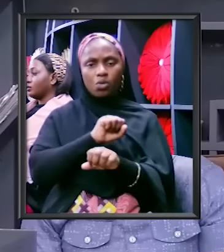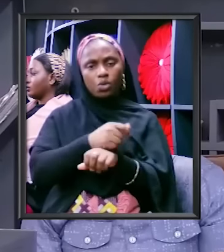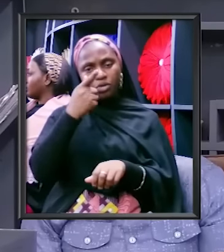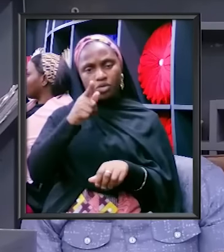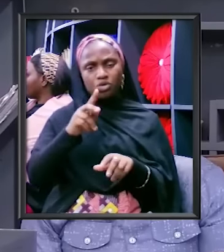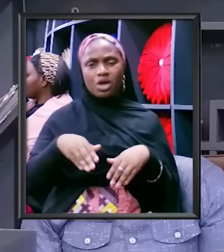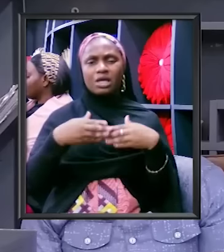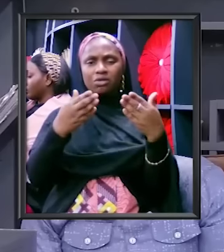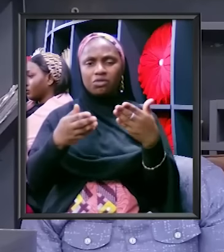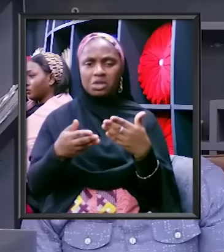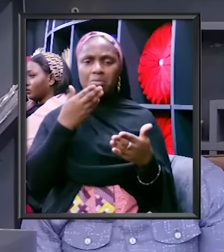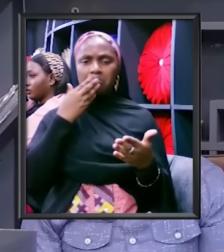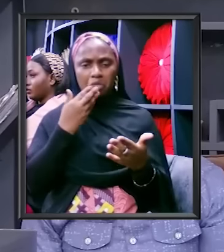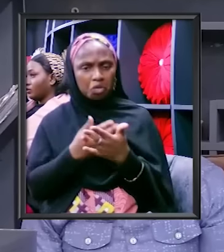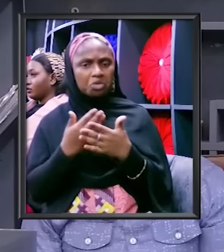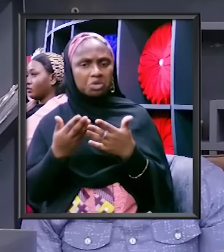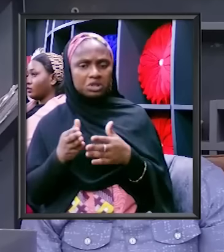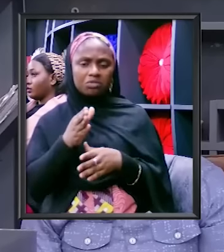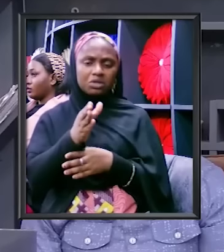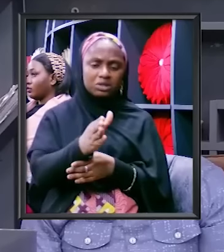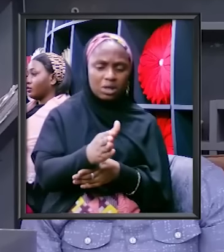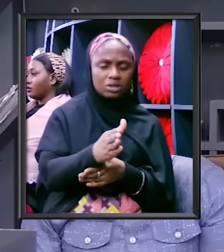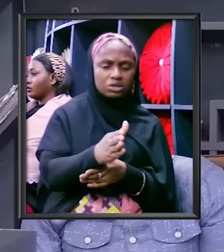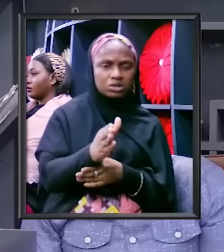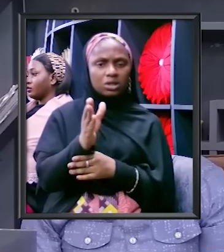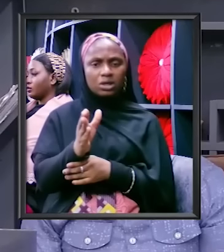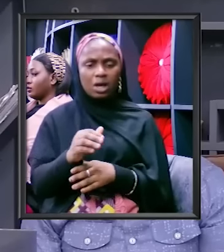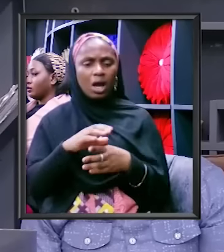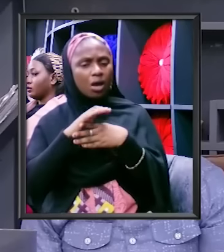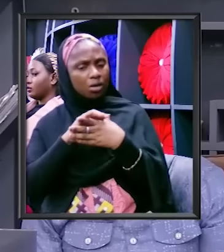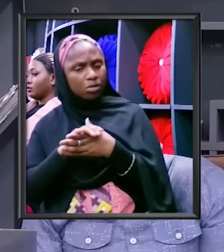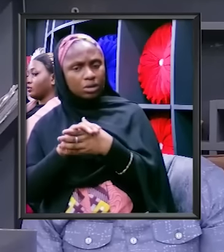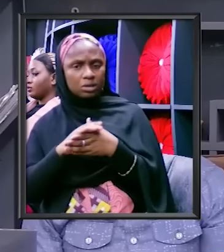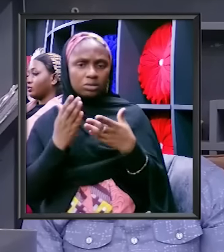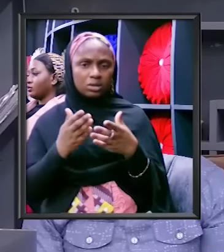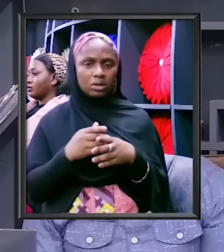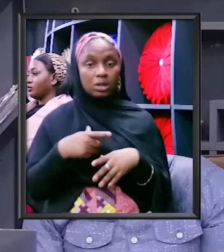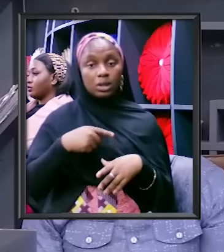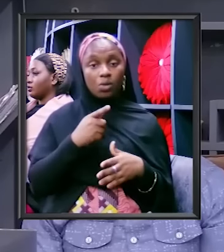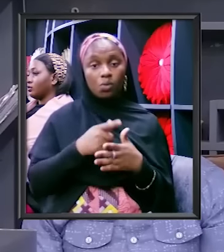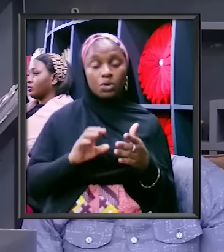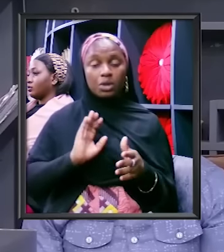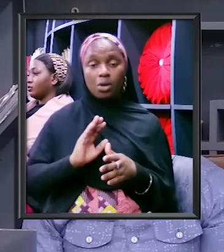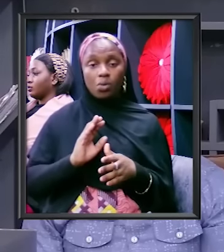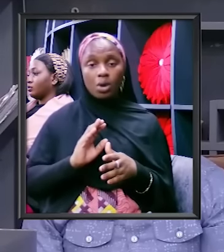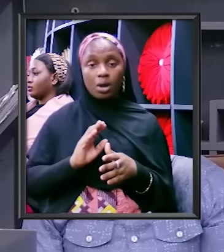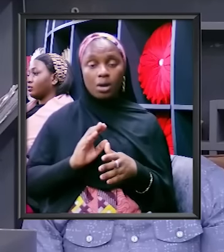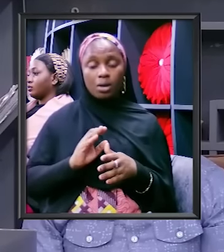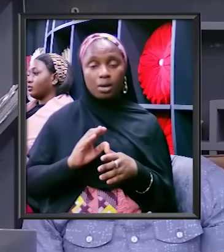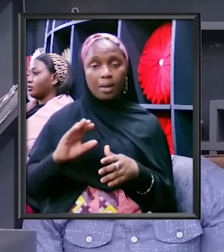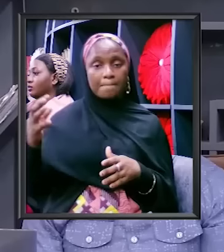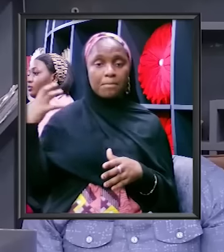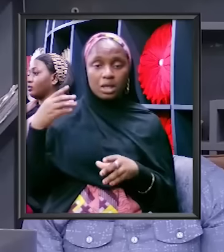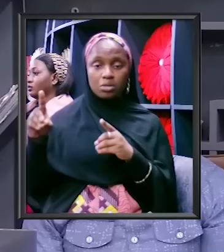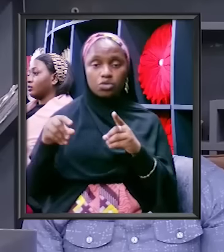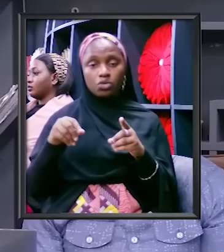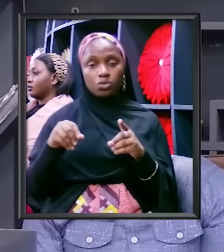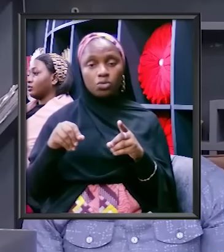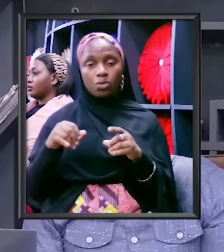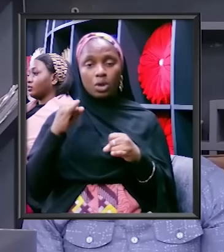they reward them, even if an ordinary handshake. Like what in our madam do last week Thursday, where we do our own Savicom customer service